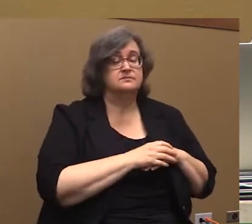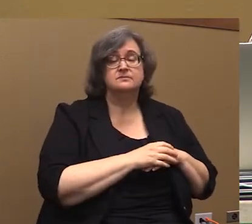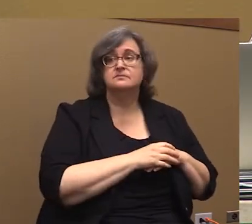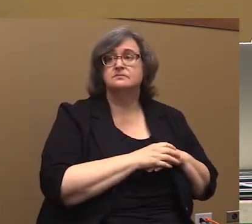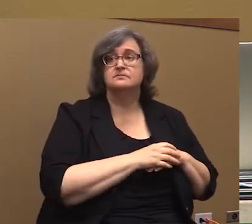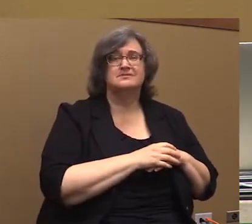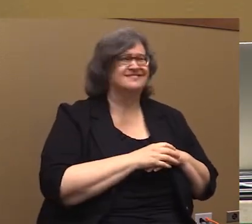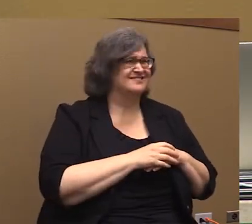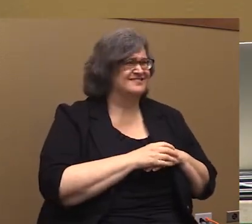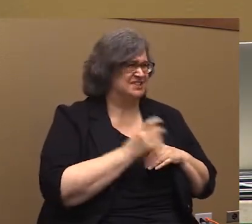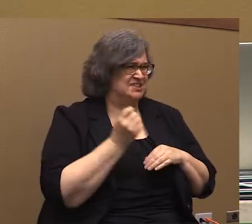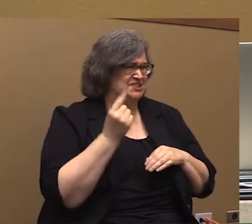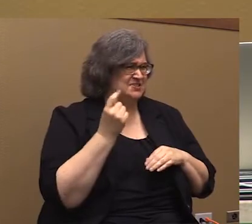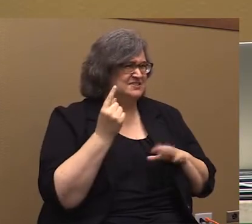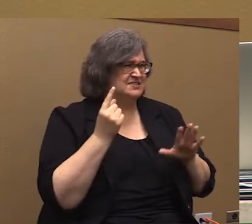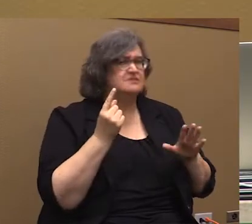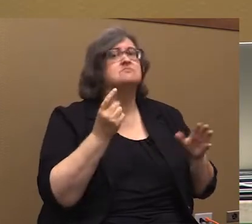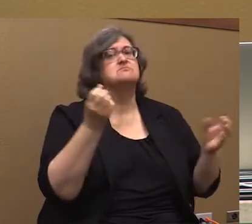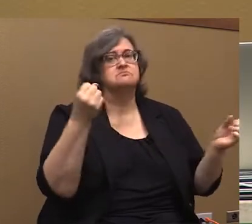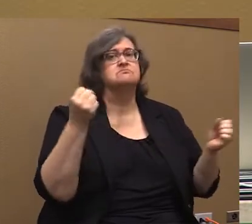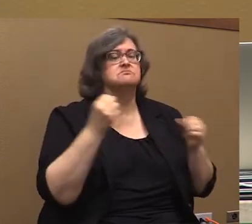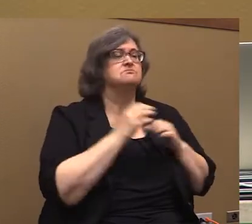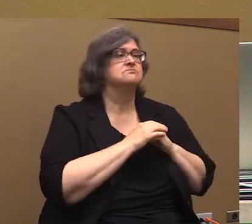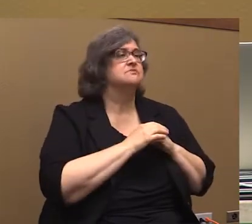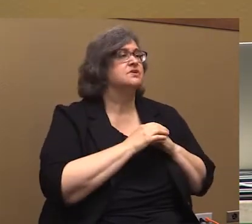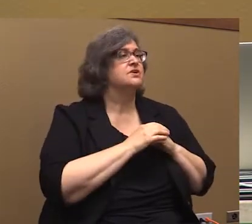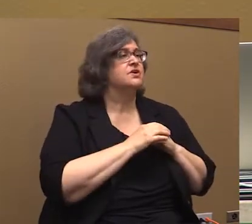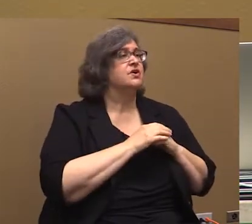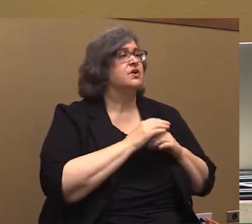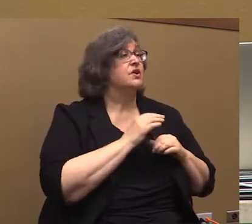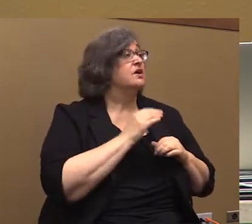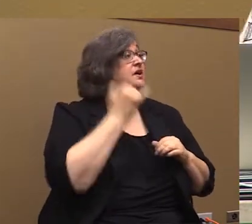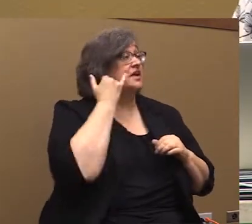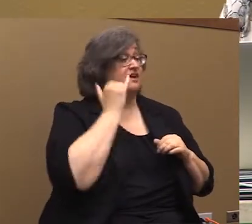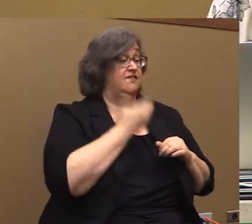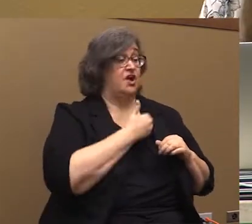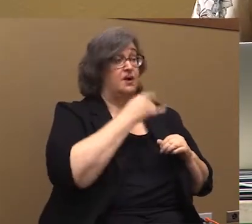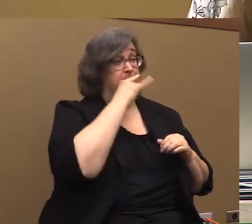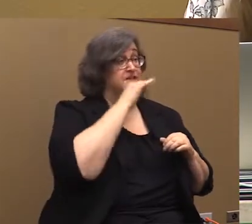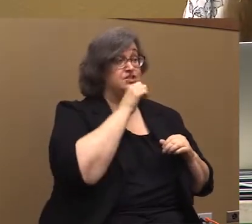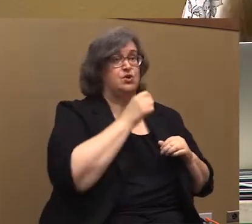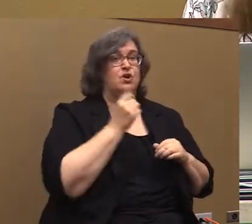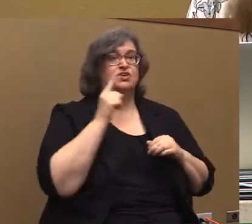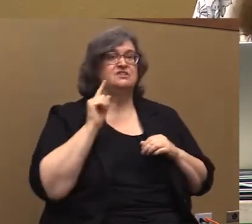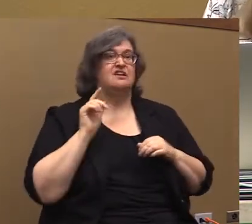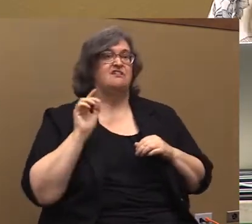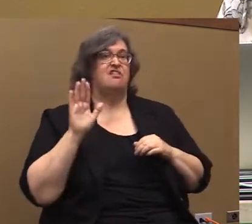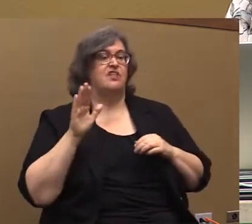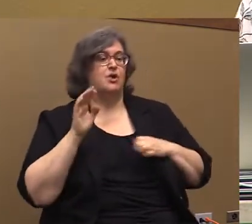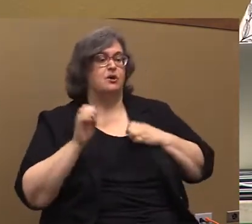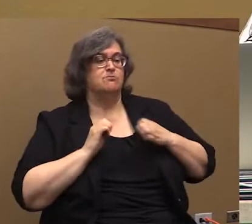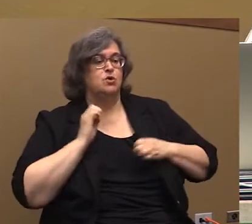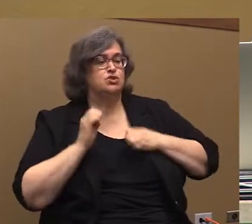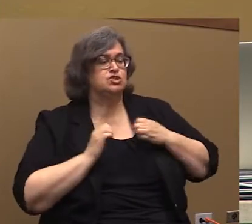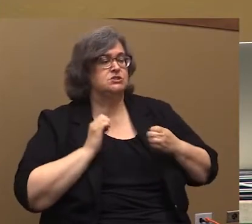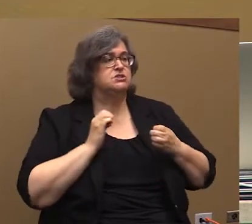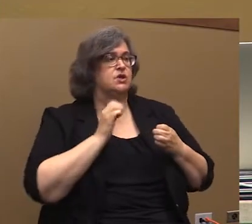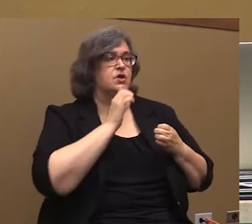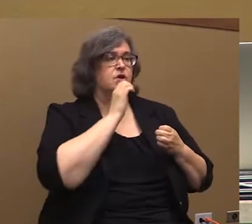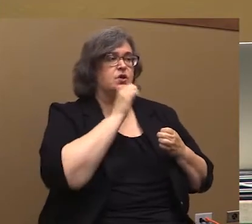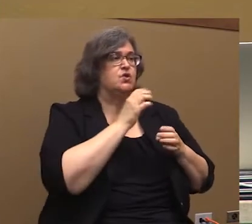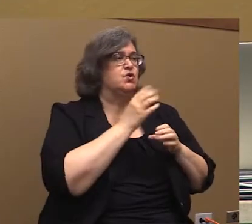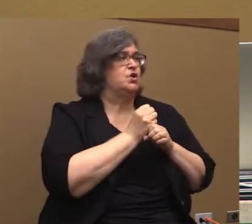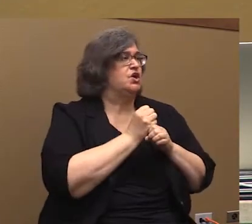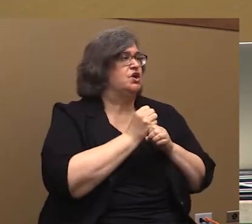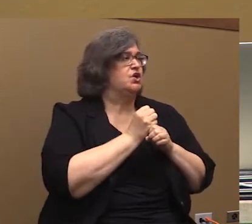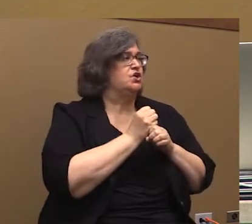teacher is revealing. Does that kind of make sense? Because if our kids don't get that,